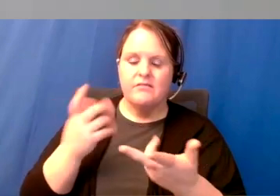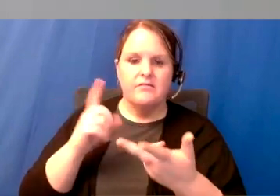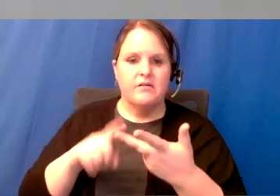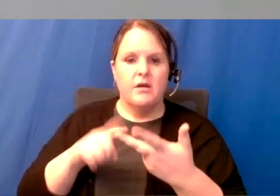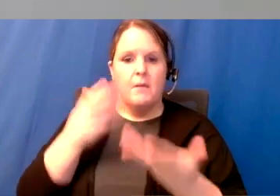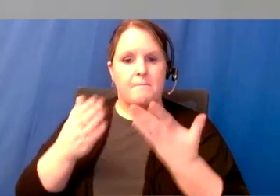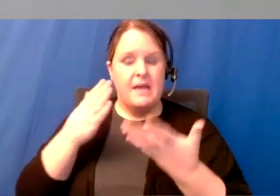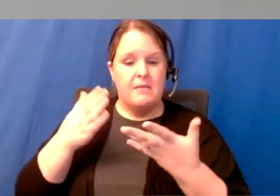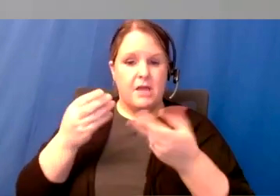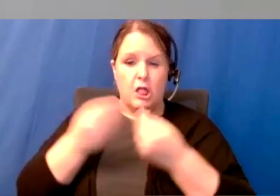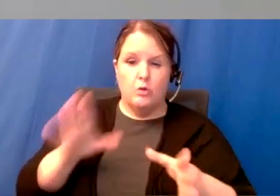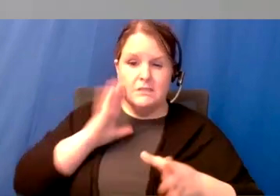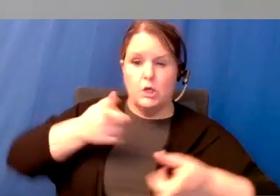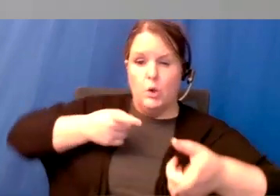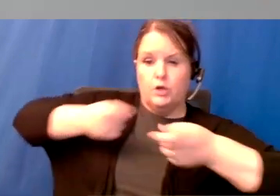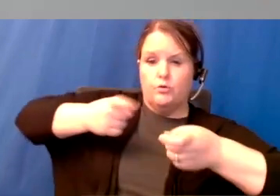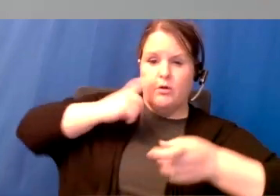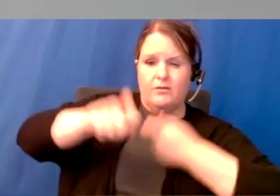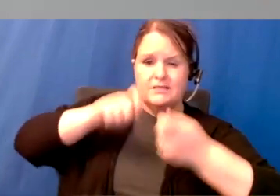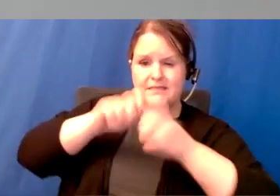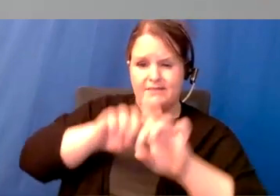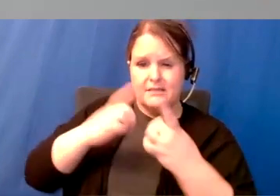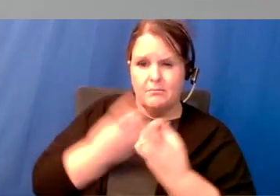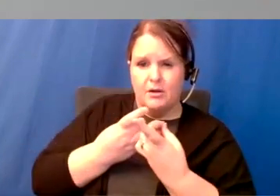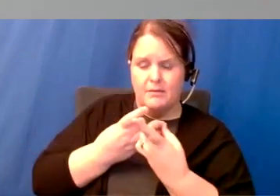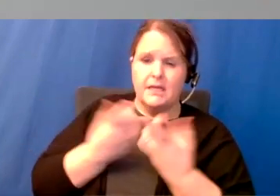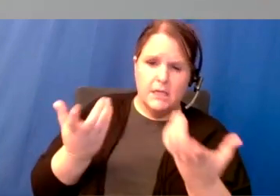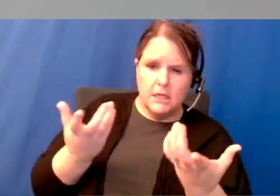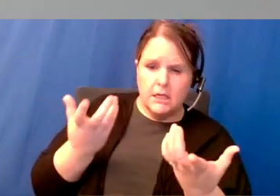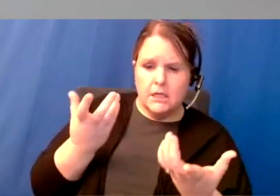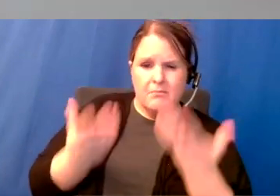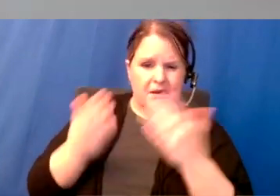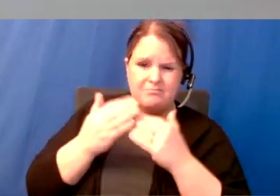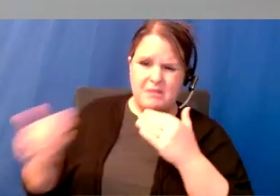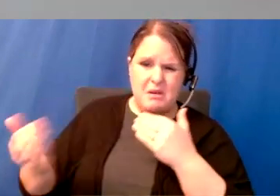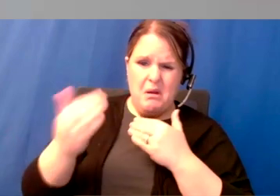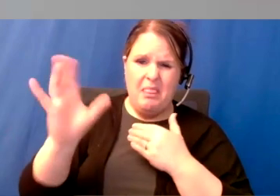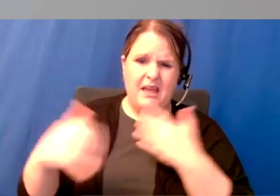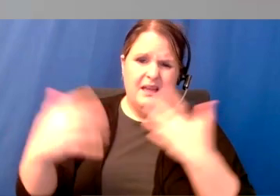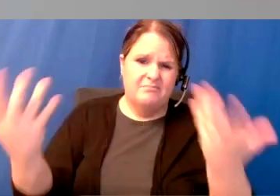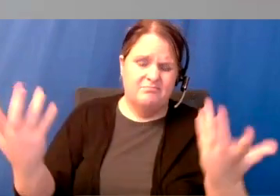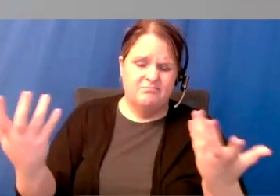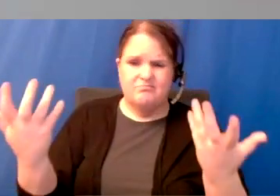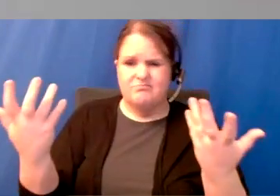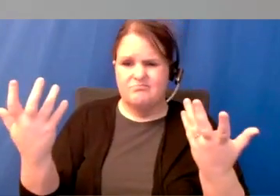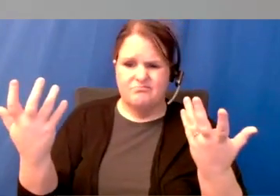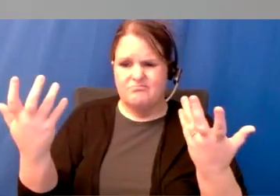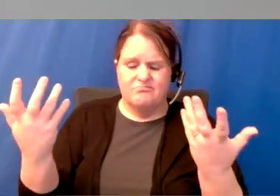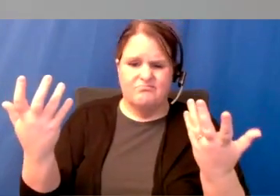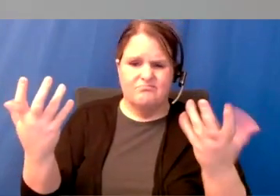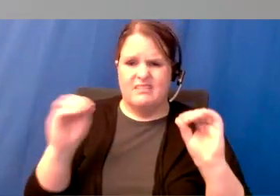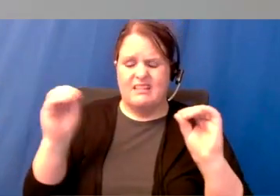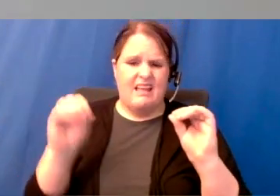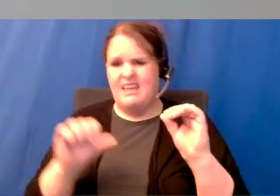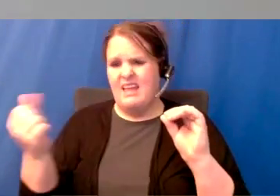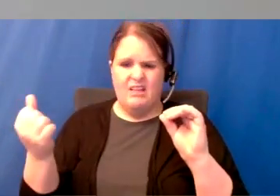have over a particular department within the organization, maybe. But beyond that, yeah, there's not much else an organization can